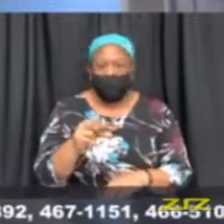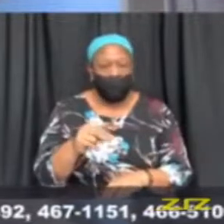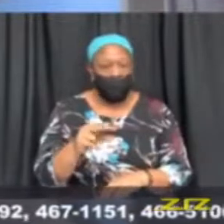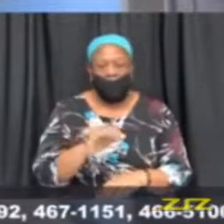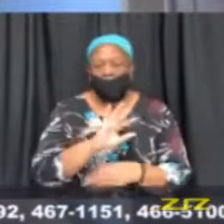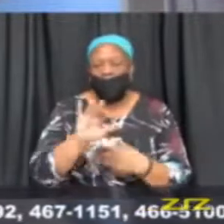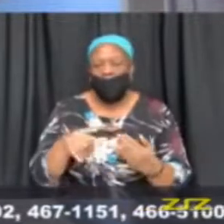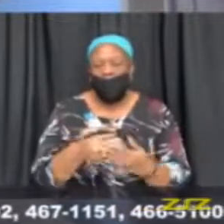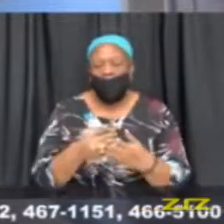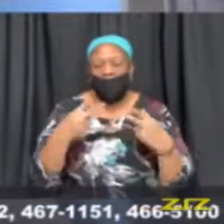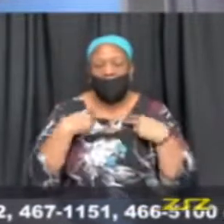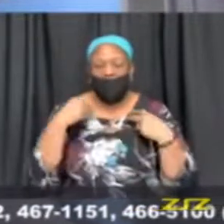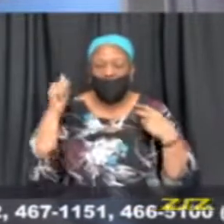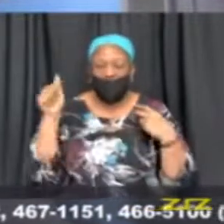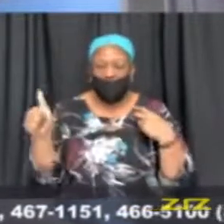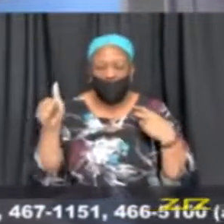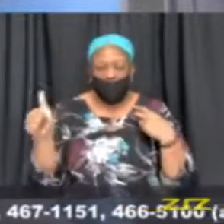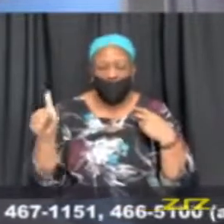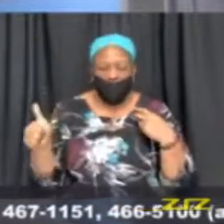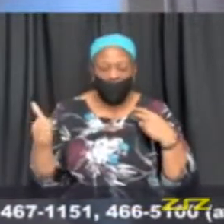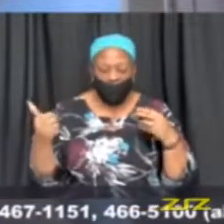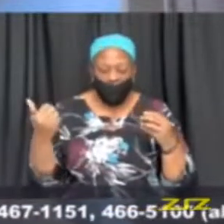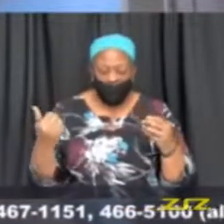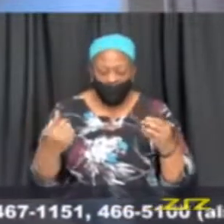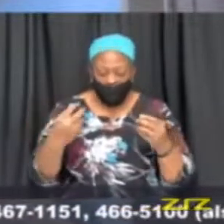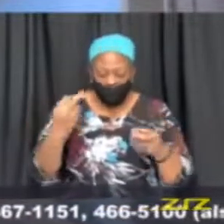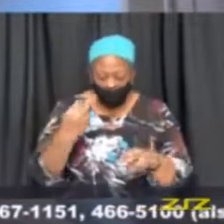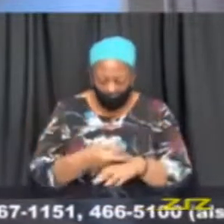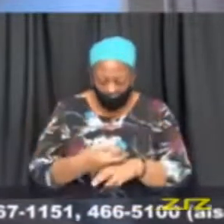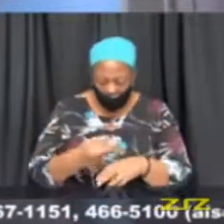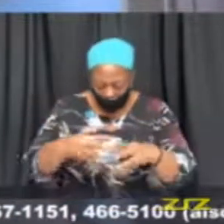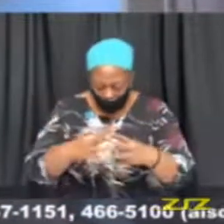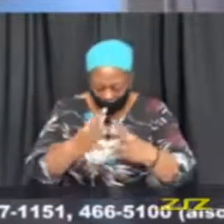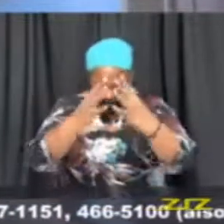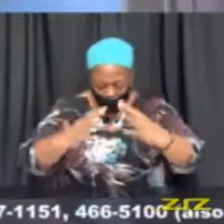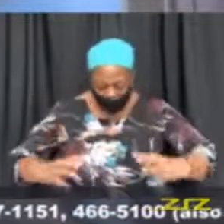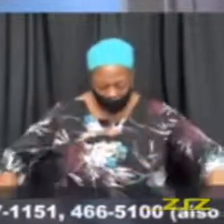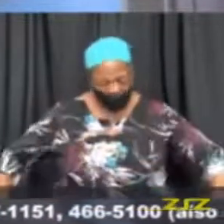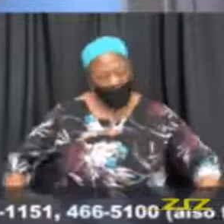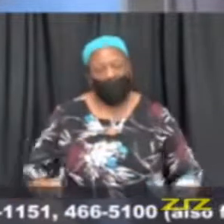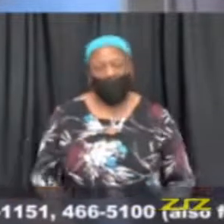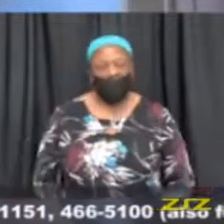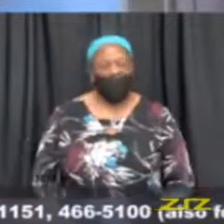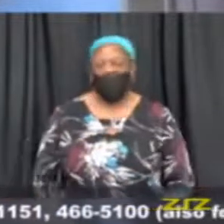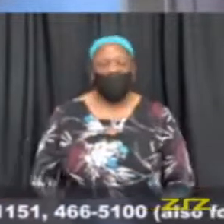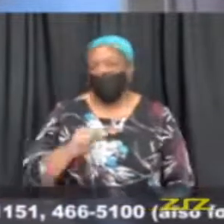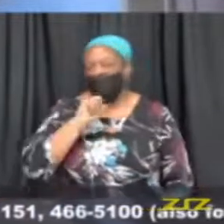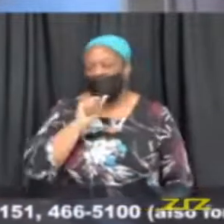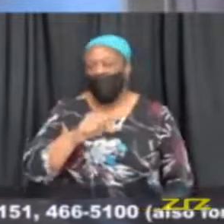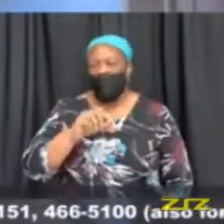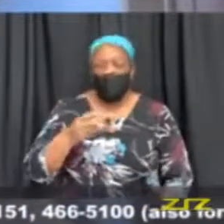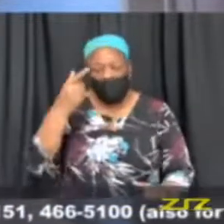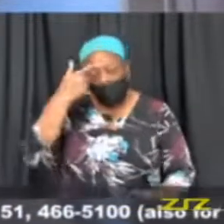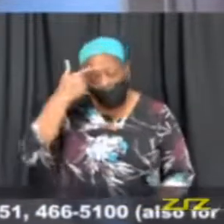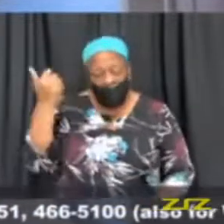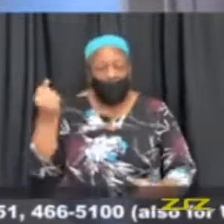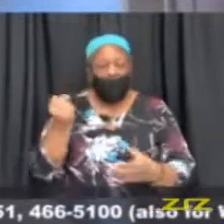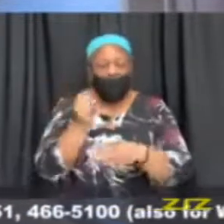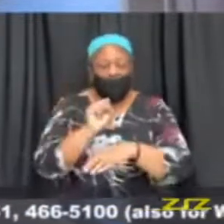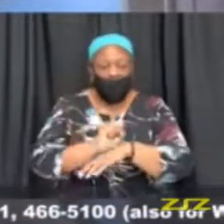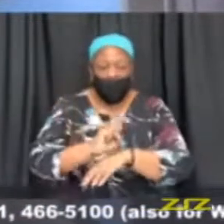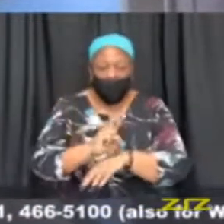plumbing system, and one activity at one does not necessarily allow for another one to increase